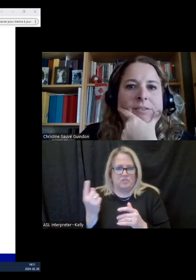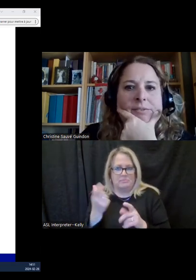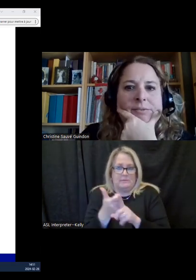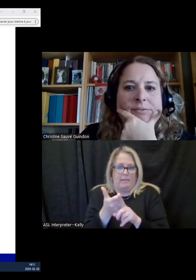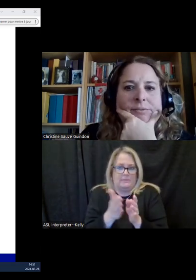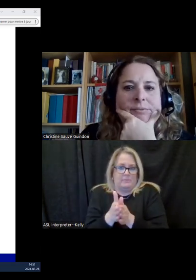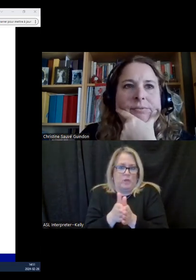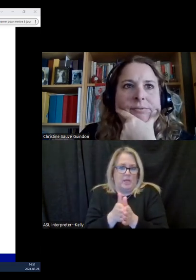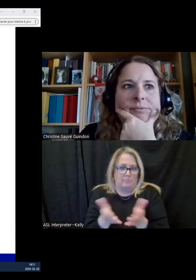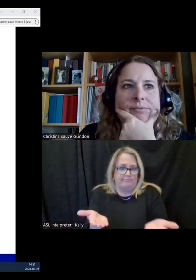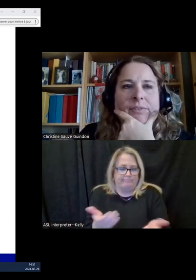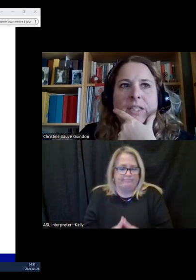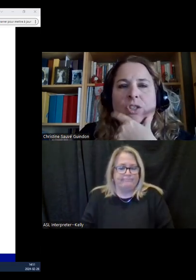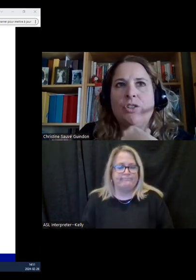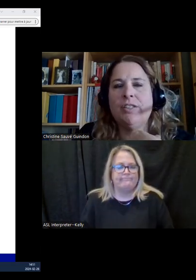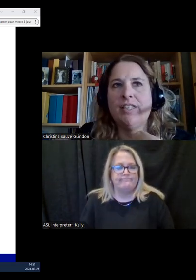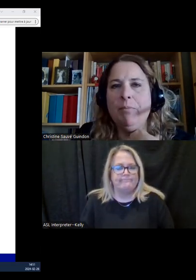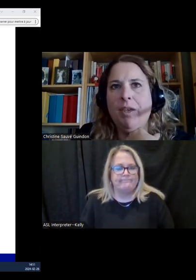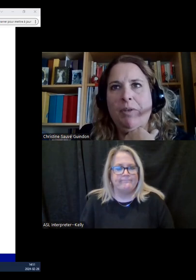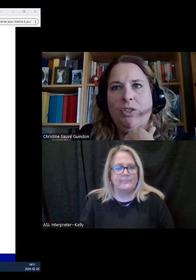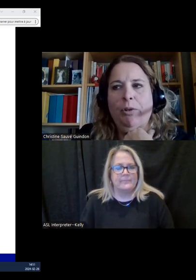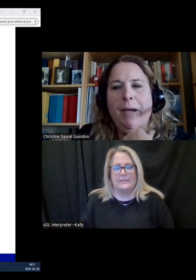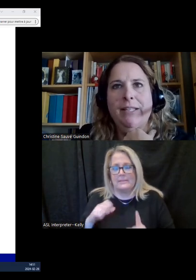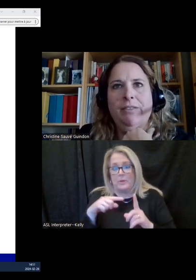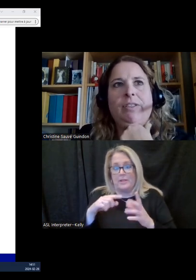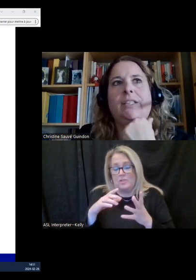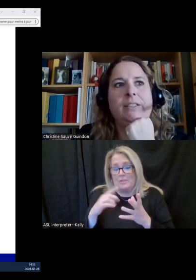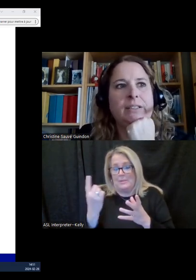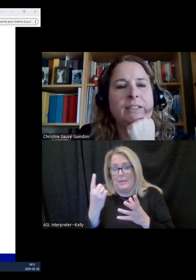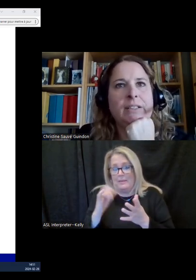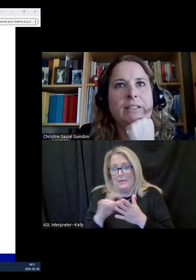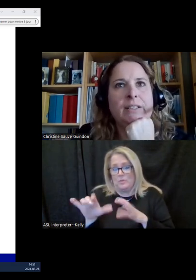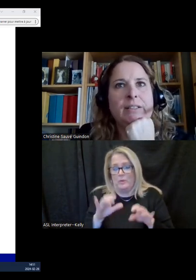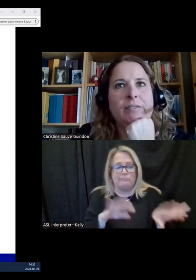self-stimming? Is it just something he's doing passively?